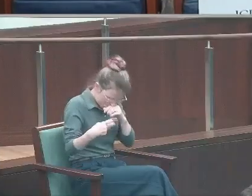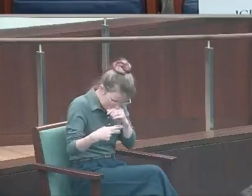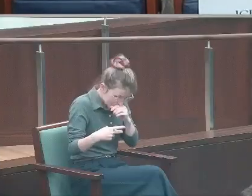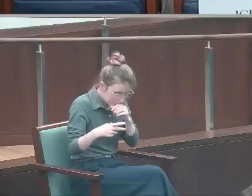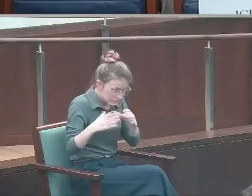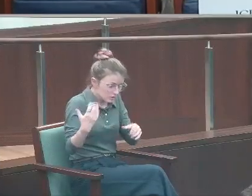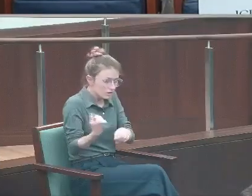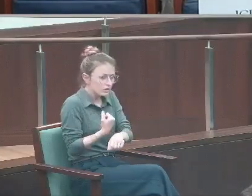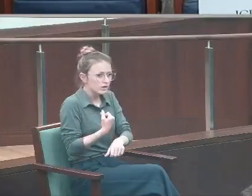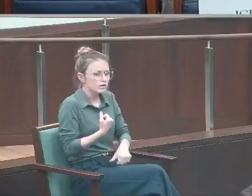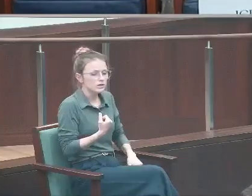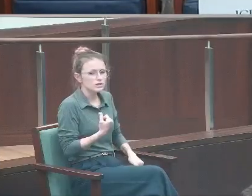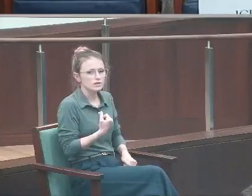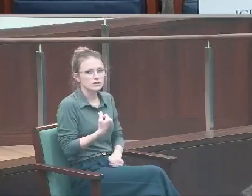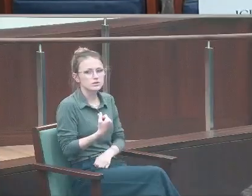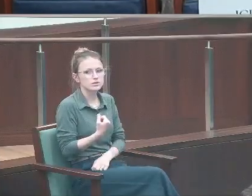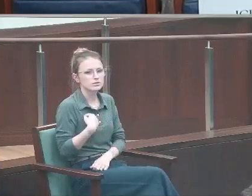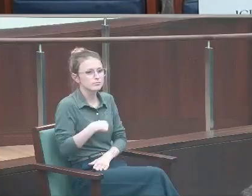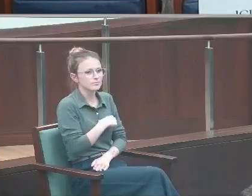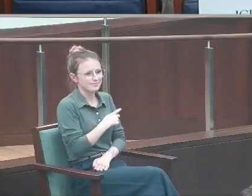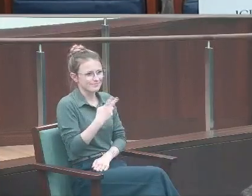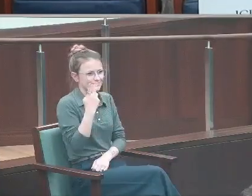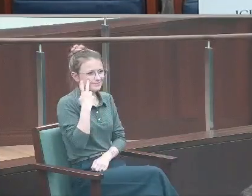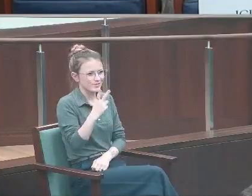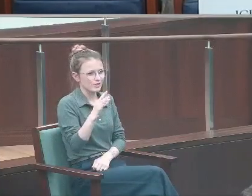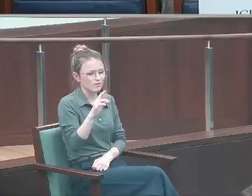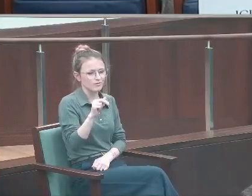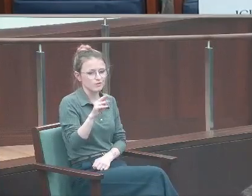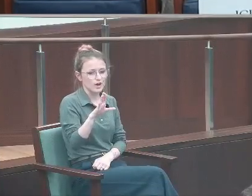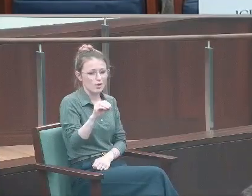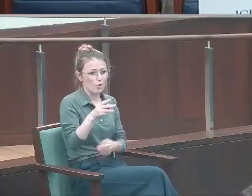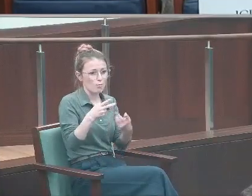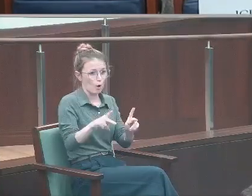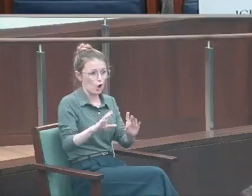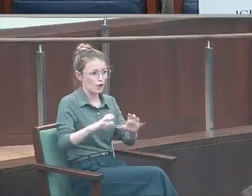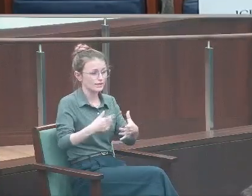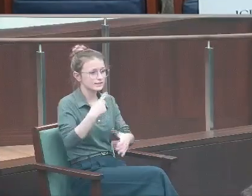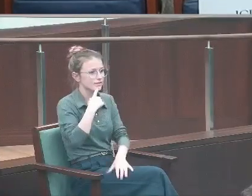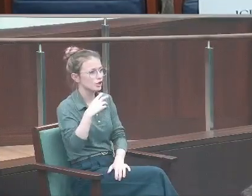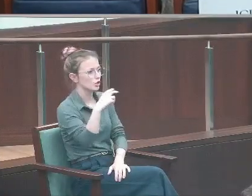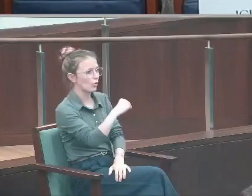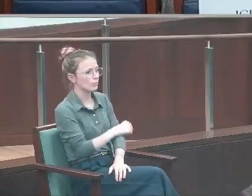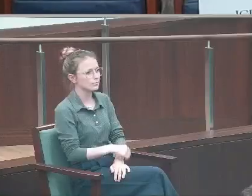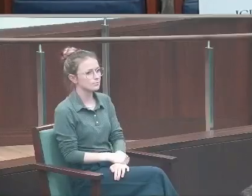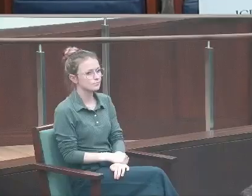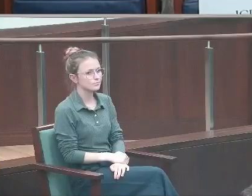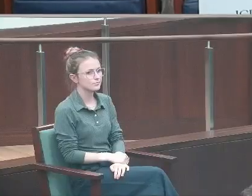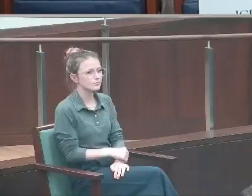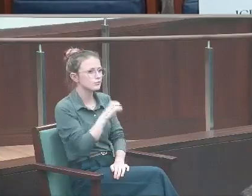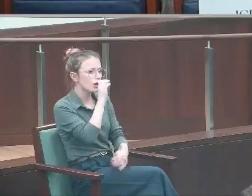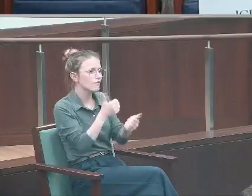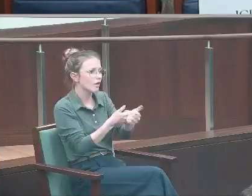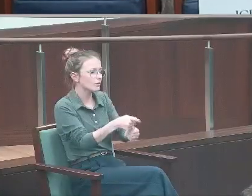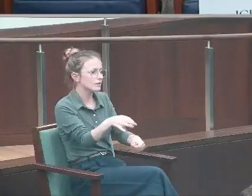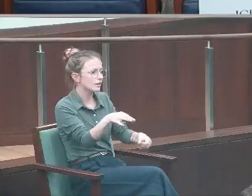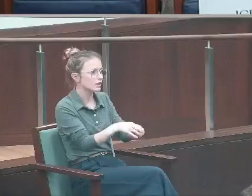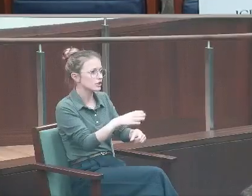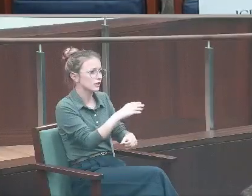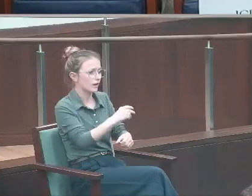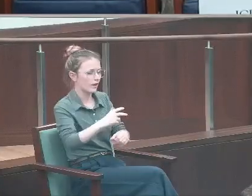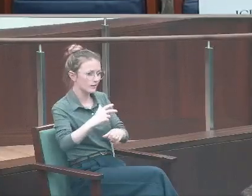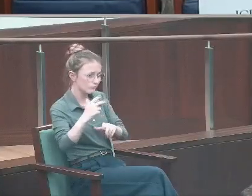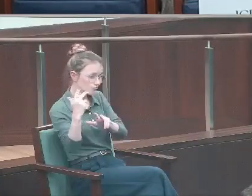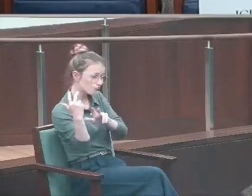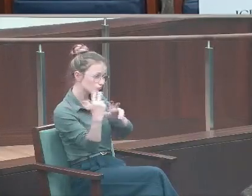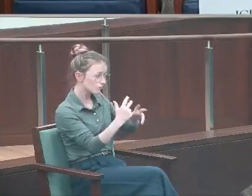kind of remnants of the Francoist party said, no, we're not gonna hold by this election. And they brought tanks